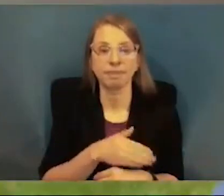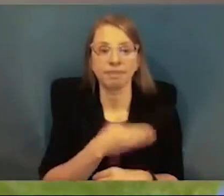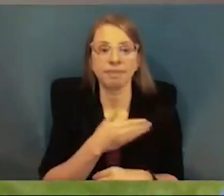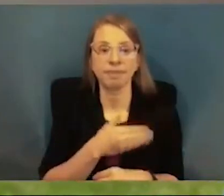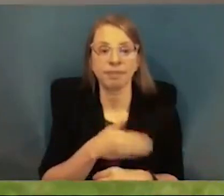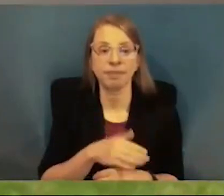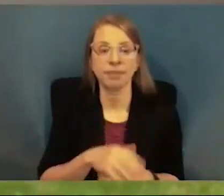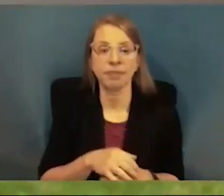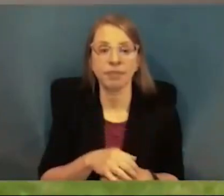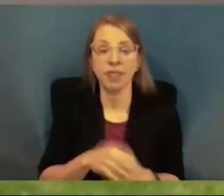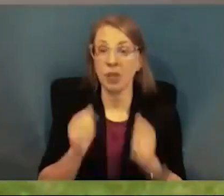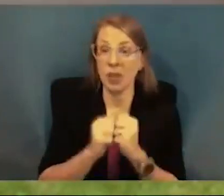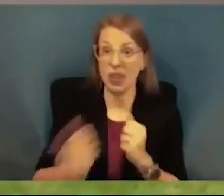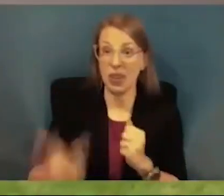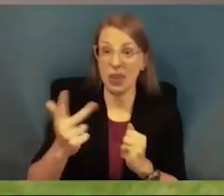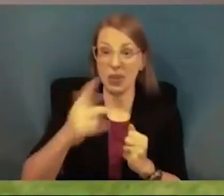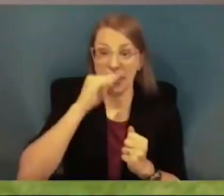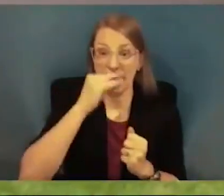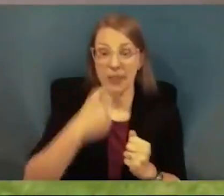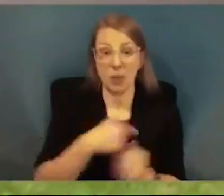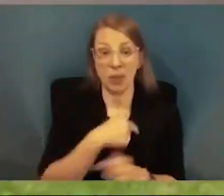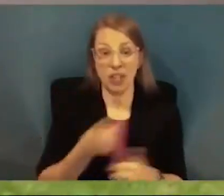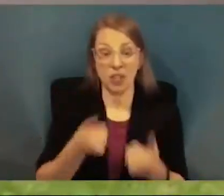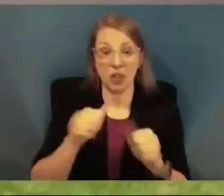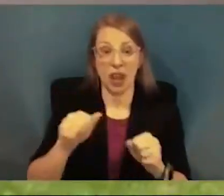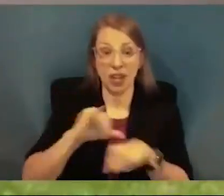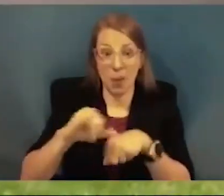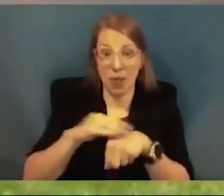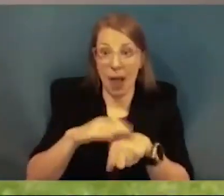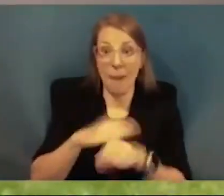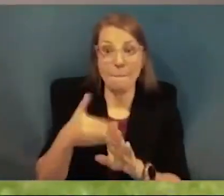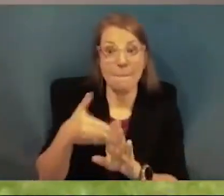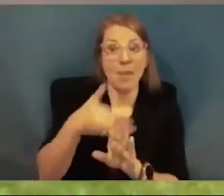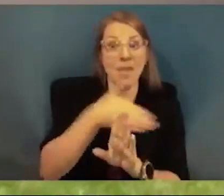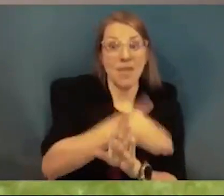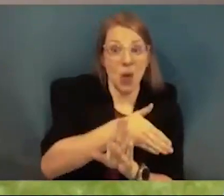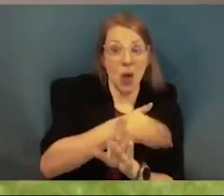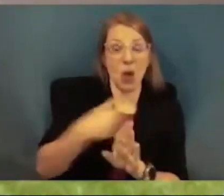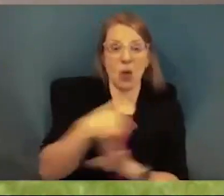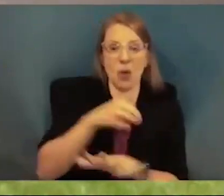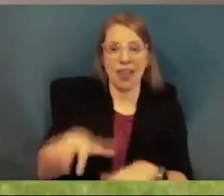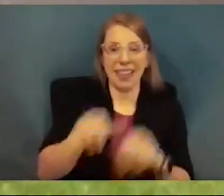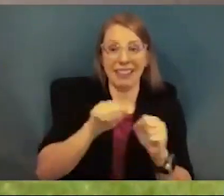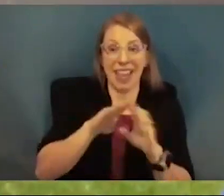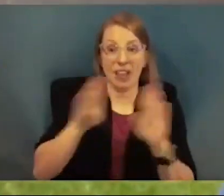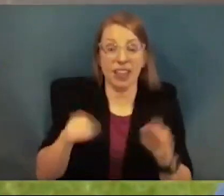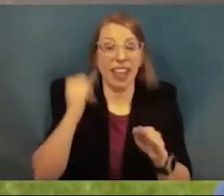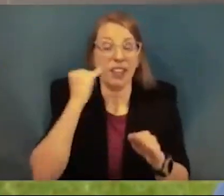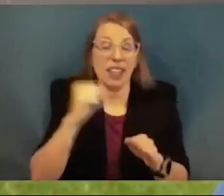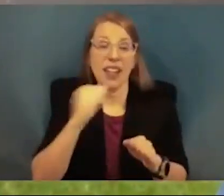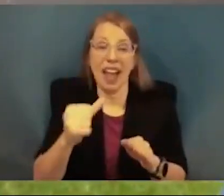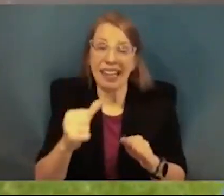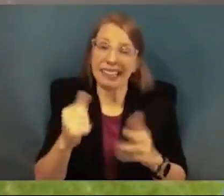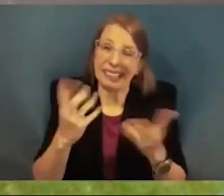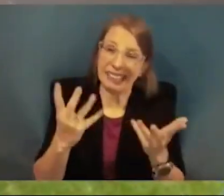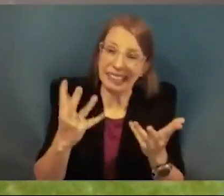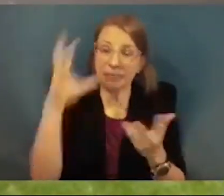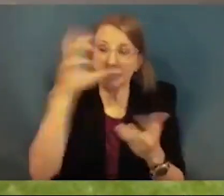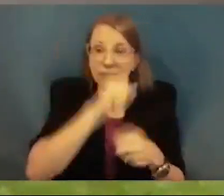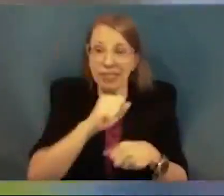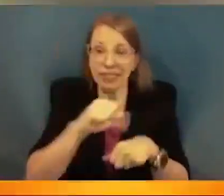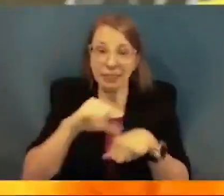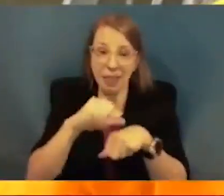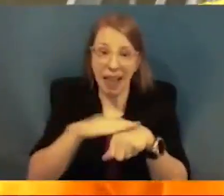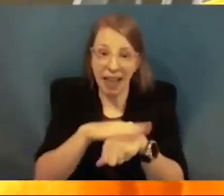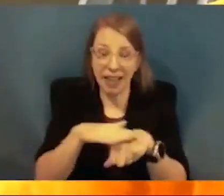With 3 kids, we try to apply it before we leave the house. Otherwise, it doesn't get applied, or the kids jump